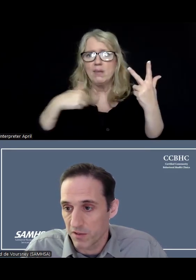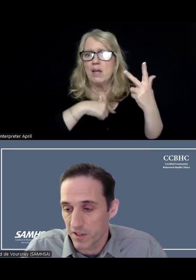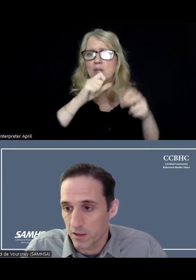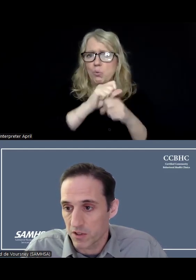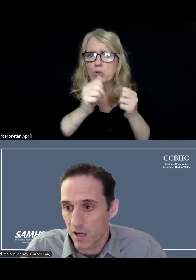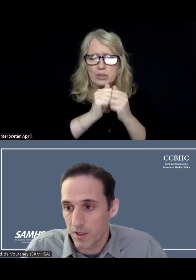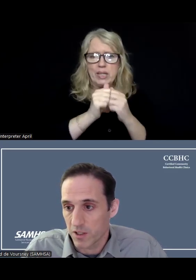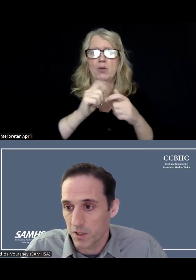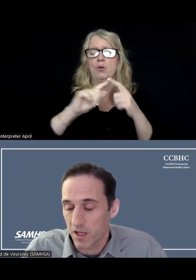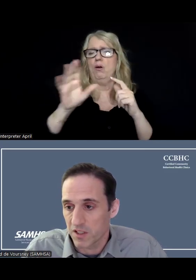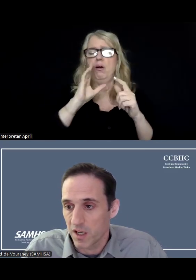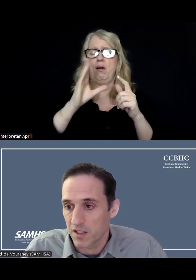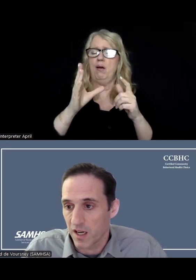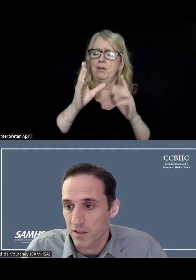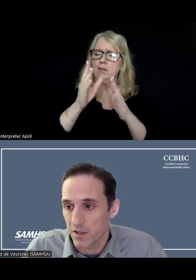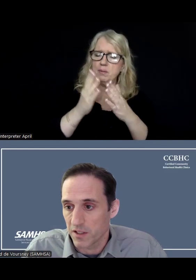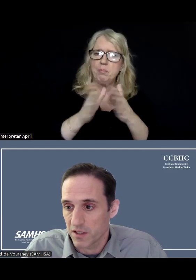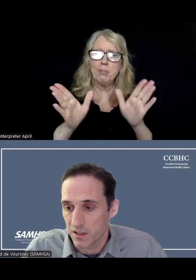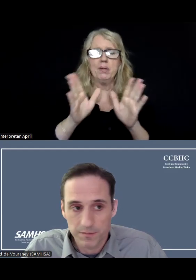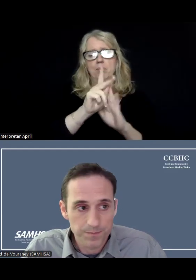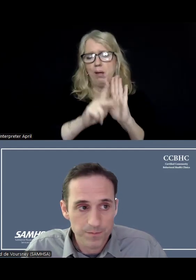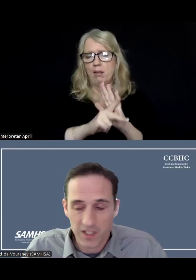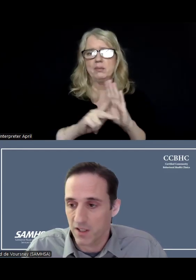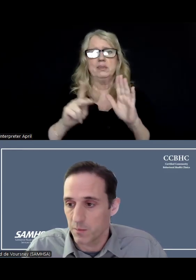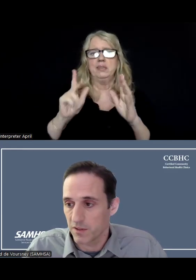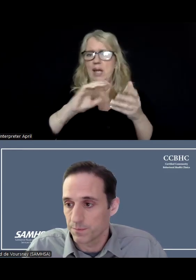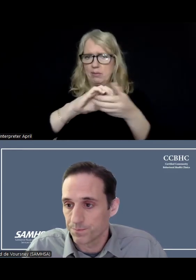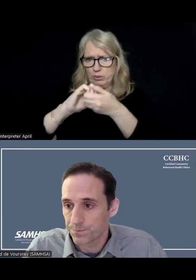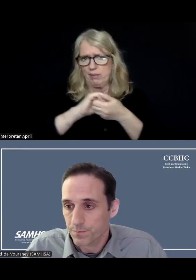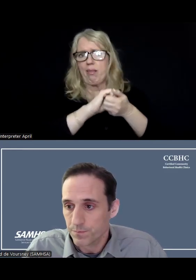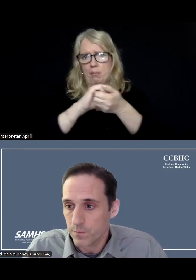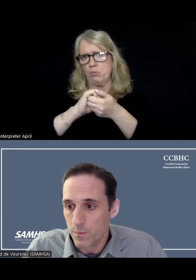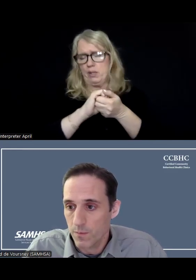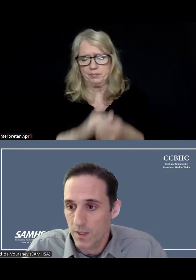policy, and it's really a very close collaboration. We're in constant contact around the initiative. Next slide, please.